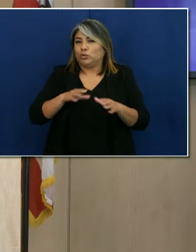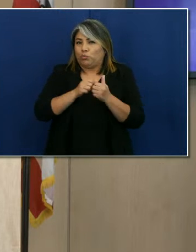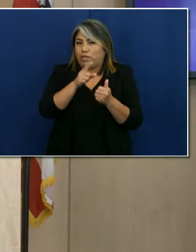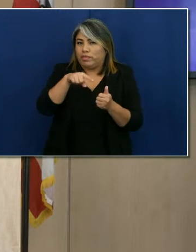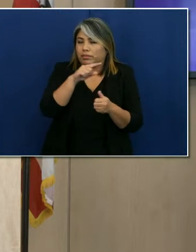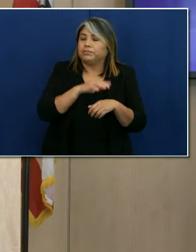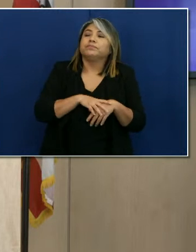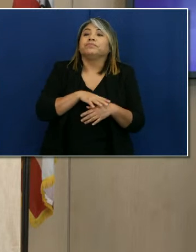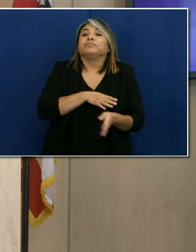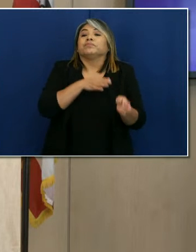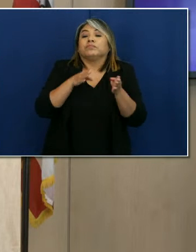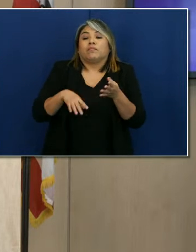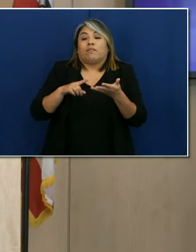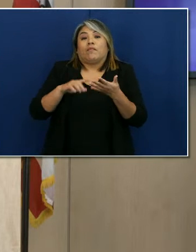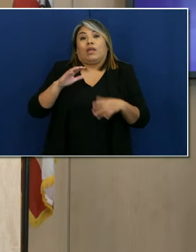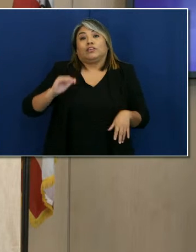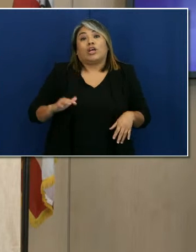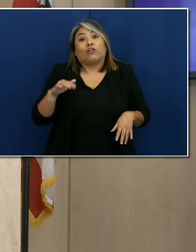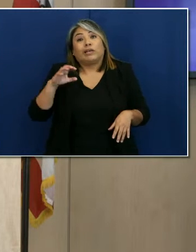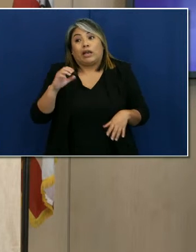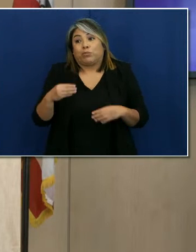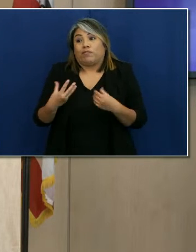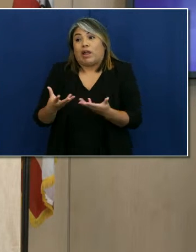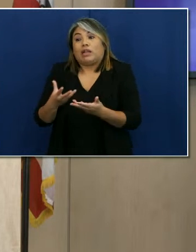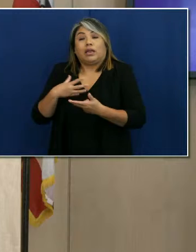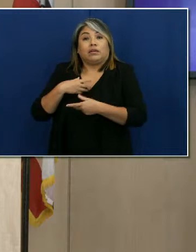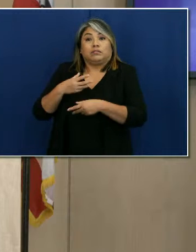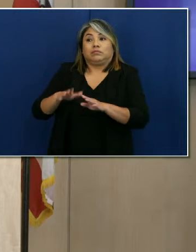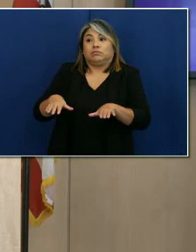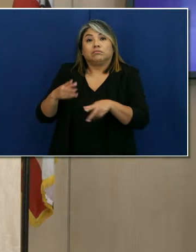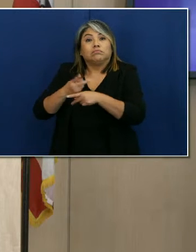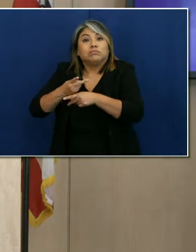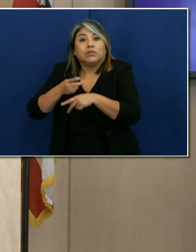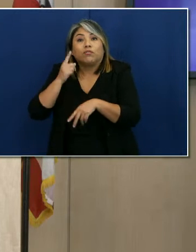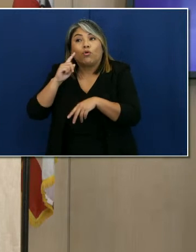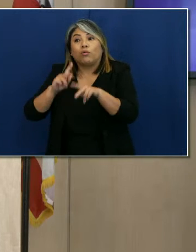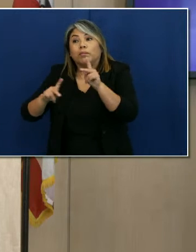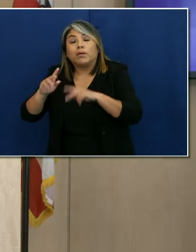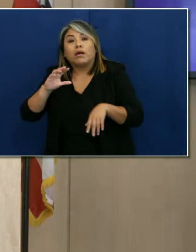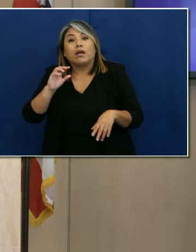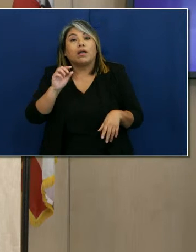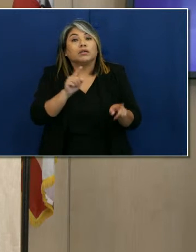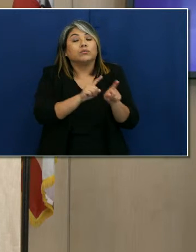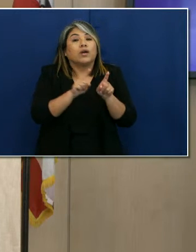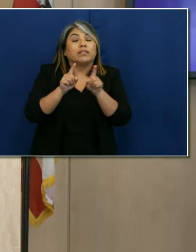Providing child care for individuals, as well as